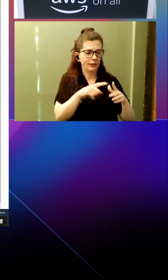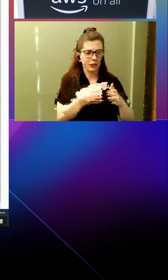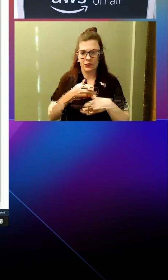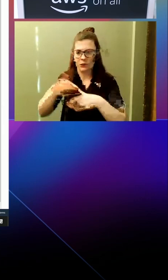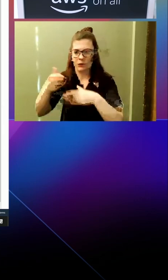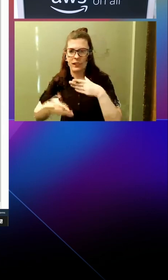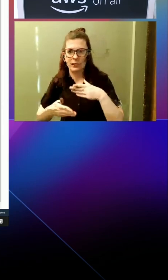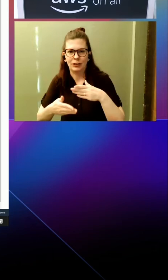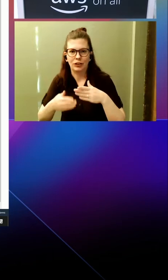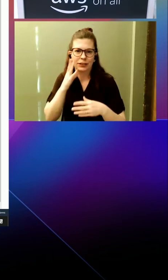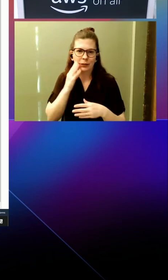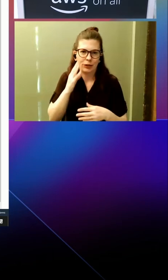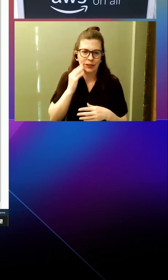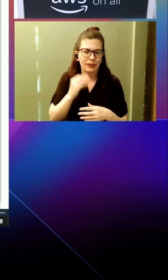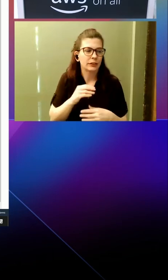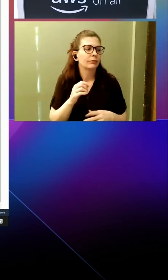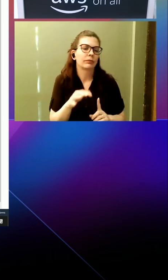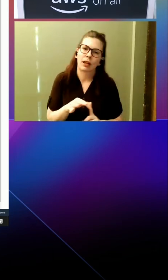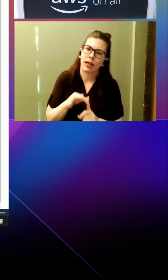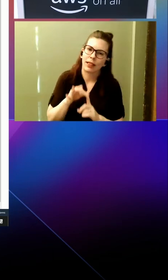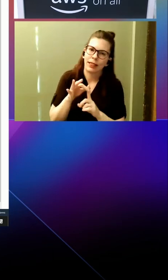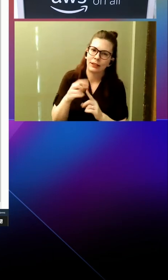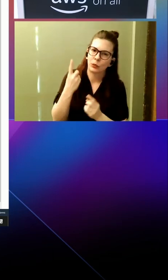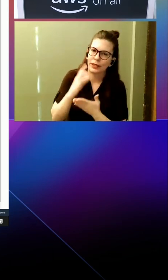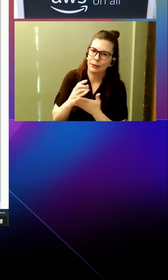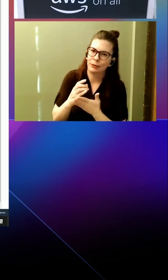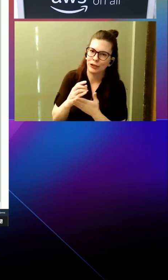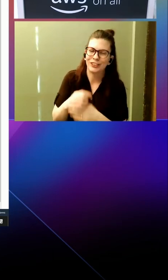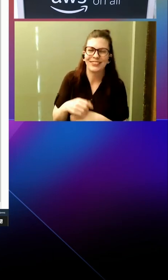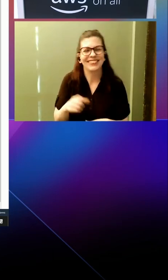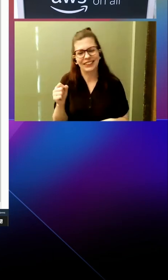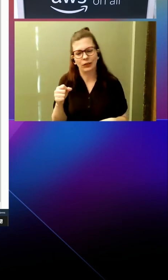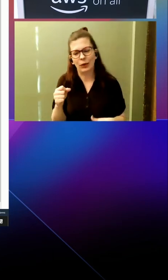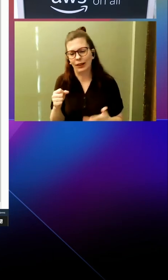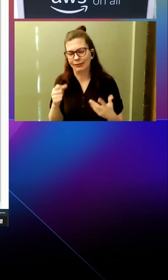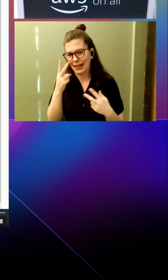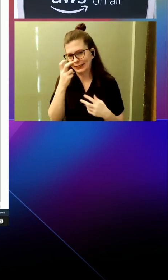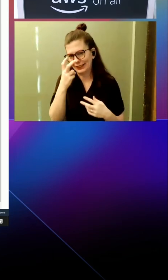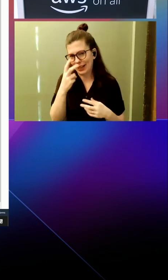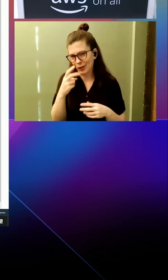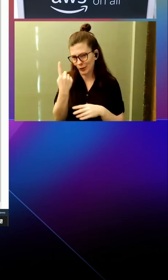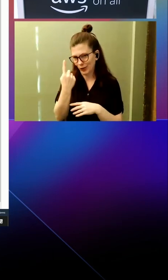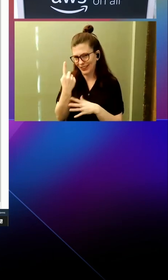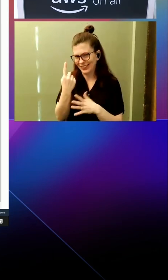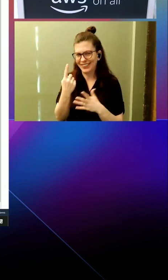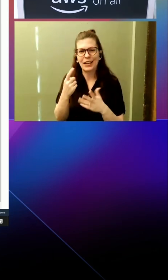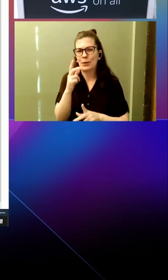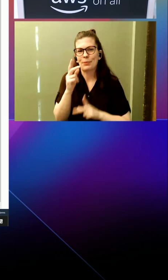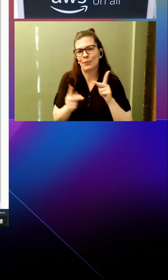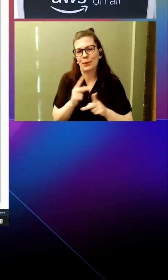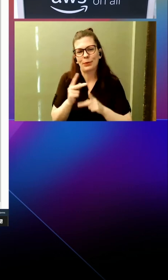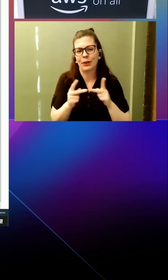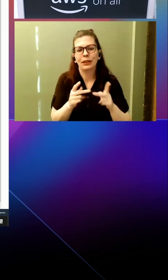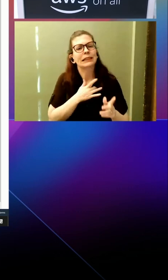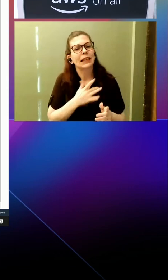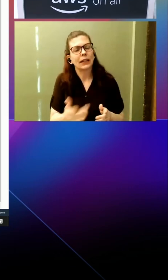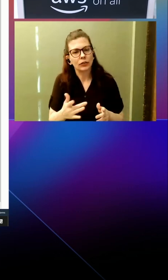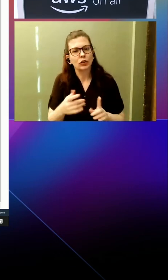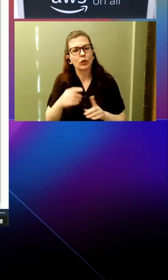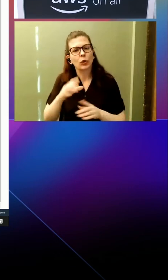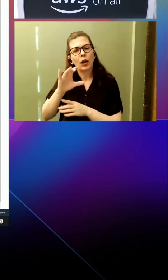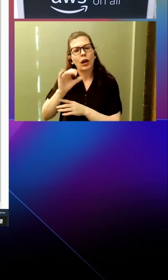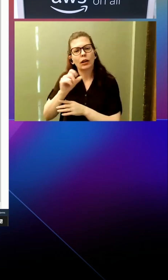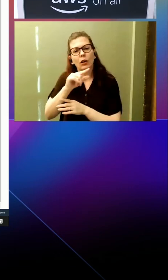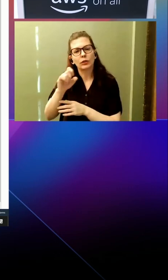way. image. Unless you have one image, which is I doubt, even one image, people, generally the console is more like, hey, to understand